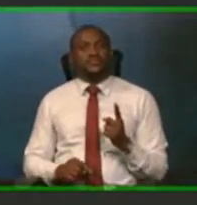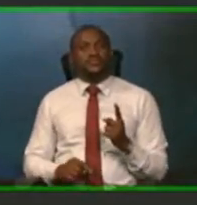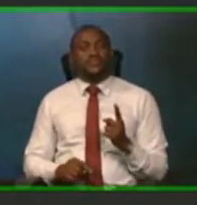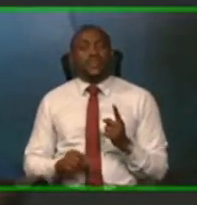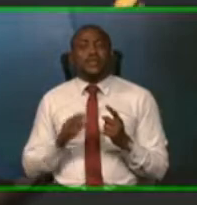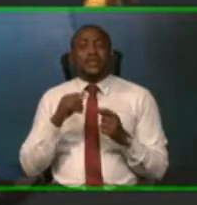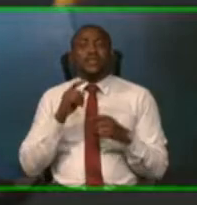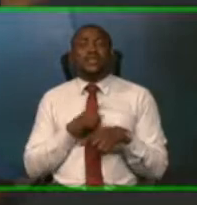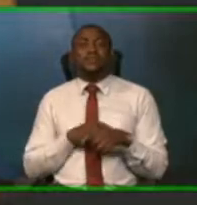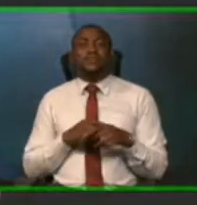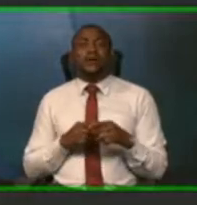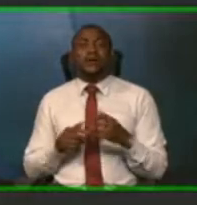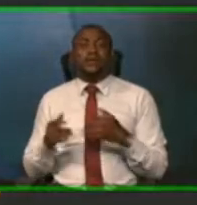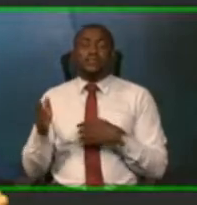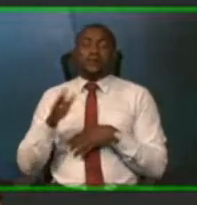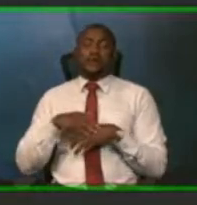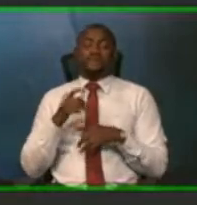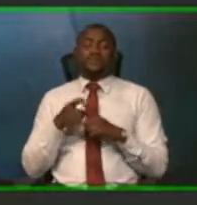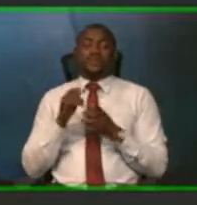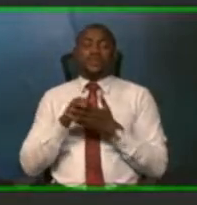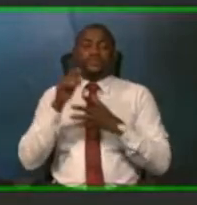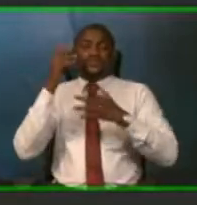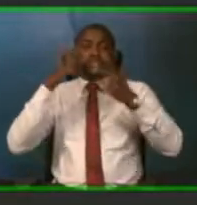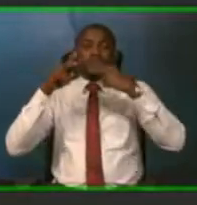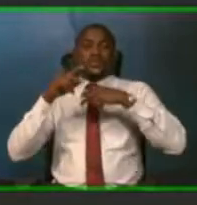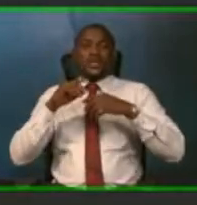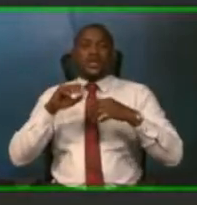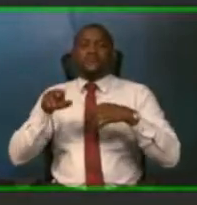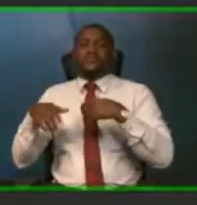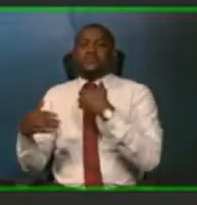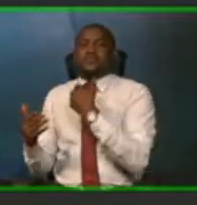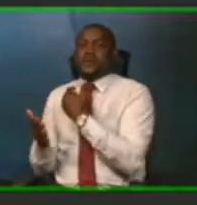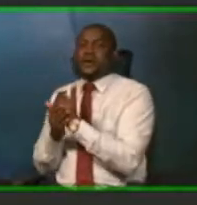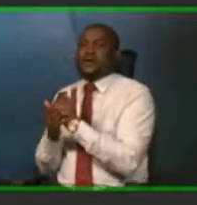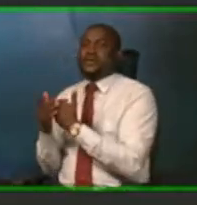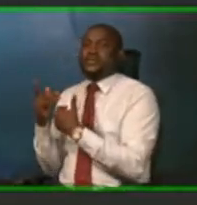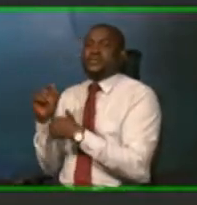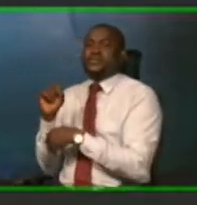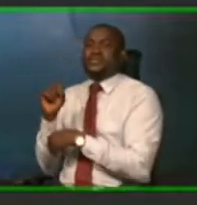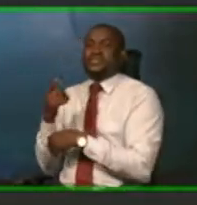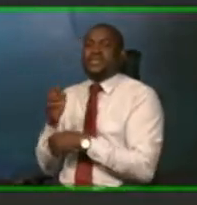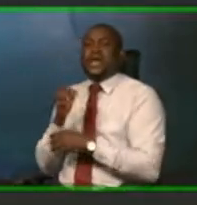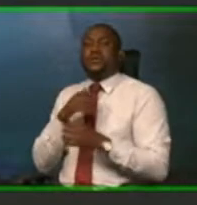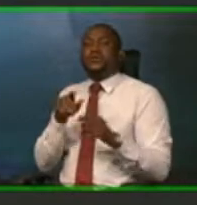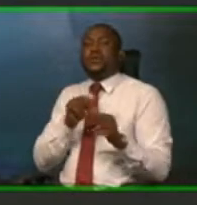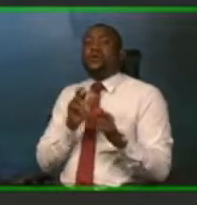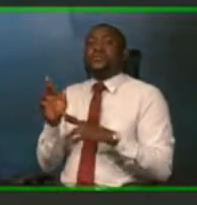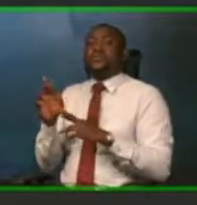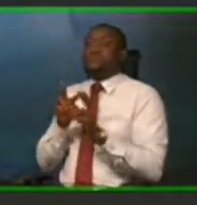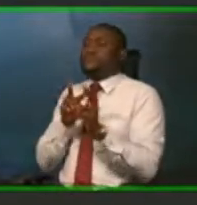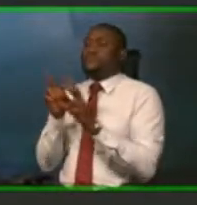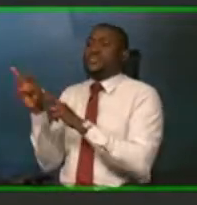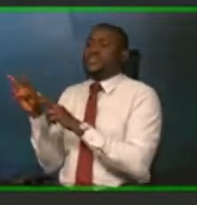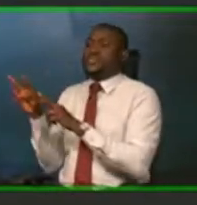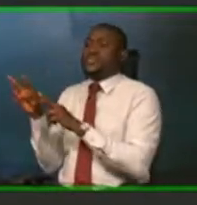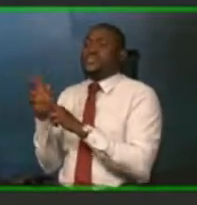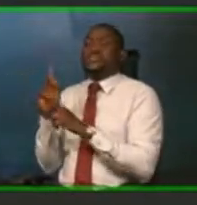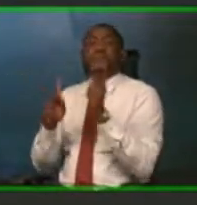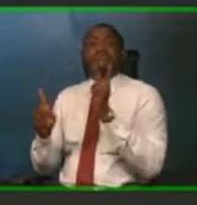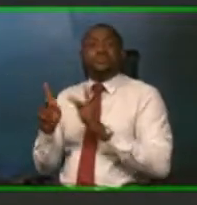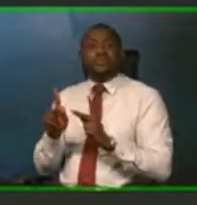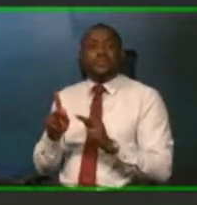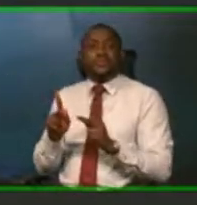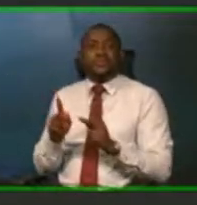By the time I returned from that vision, sir, I had backed the stage. I was already facing, you know, facing the people,